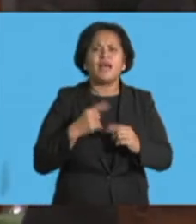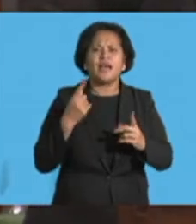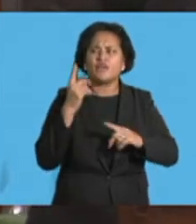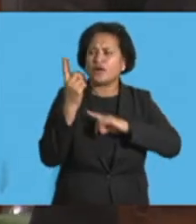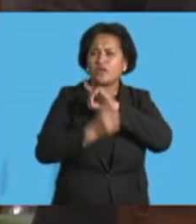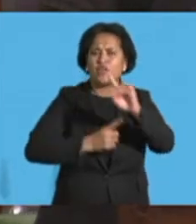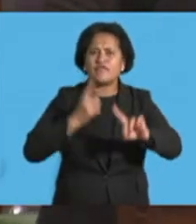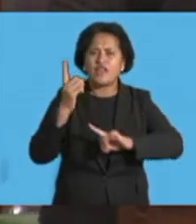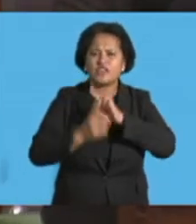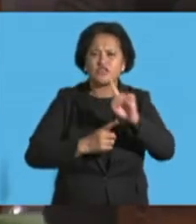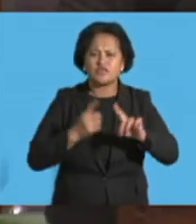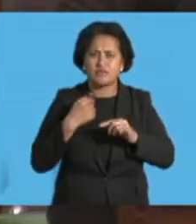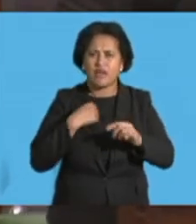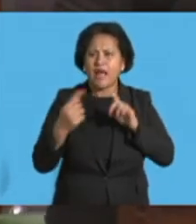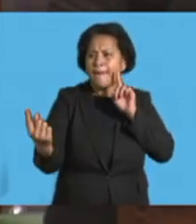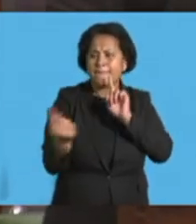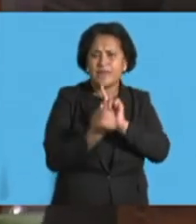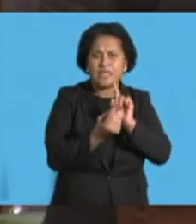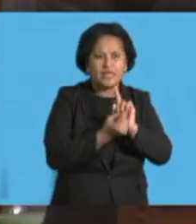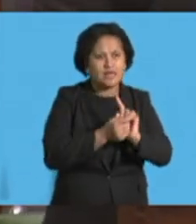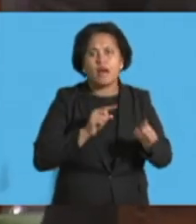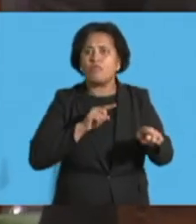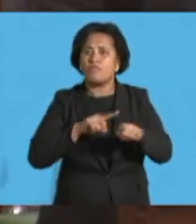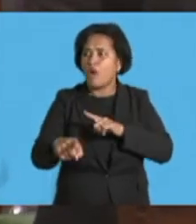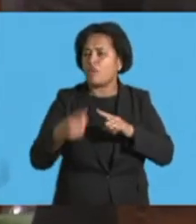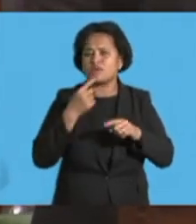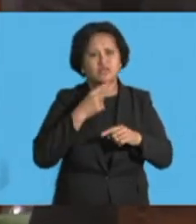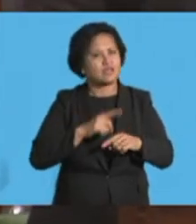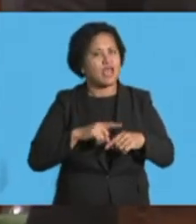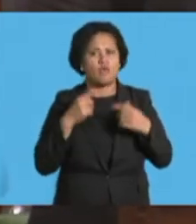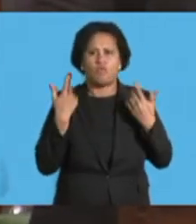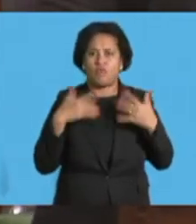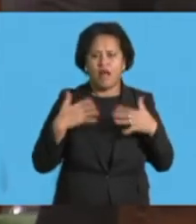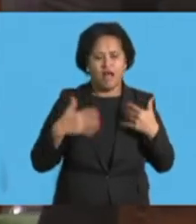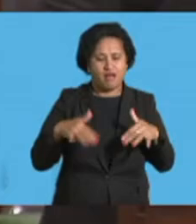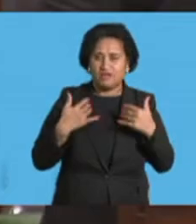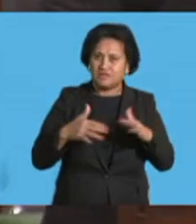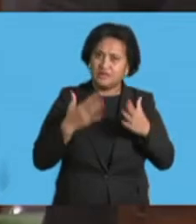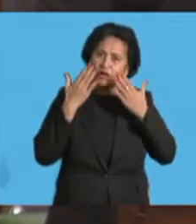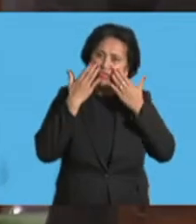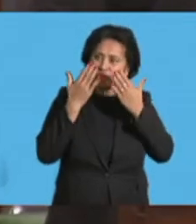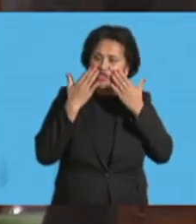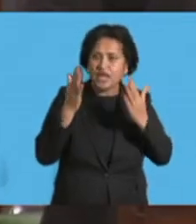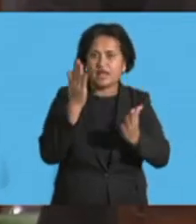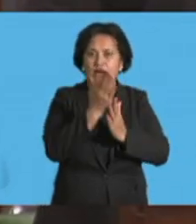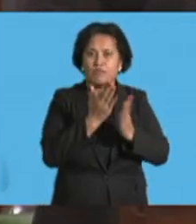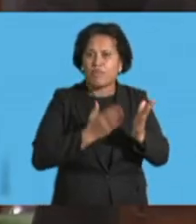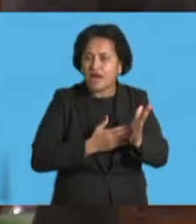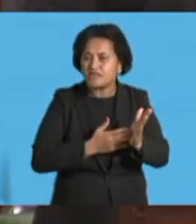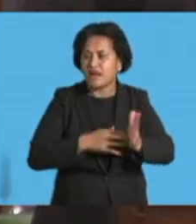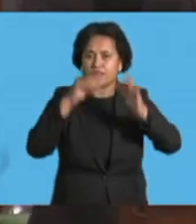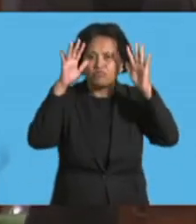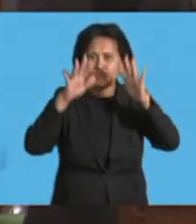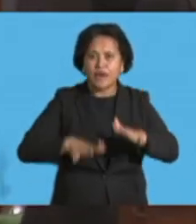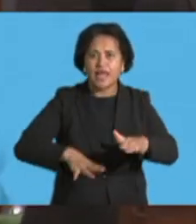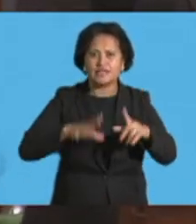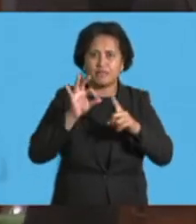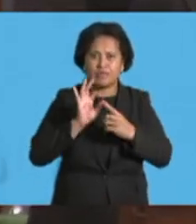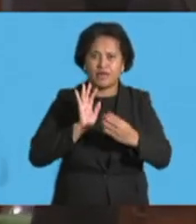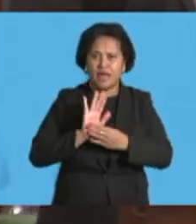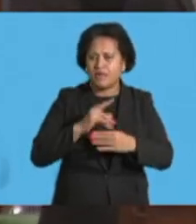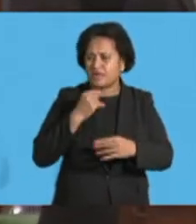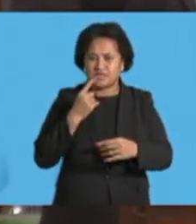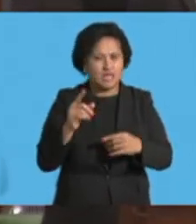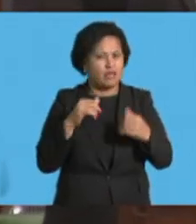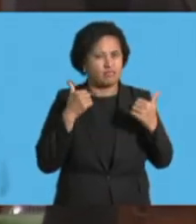who genuinely appreciated the budget and blessed our Prime Minister and our Fiji First government for making education possible for their children, and to